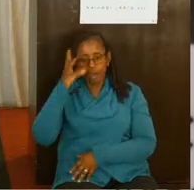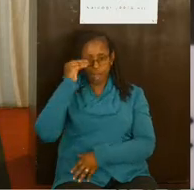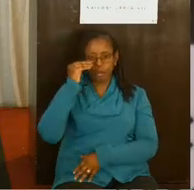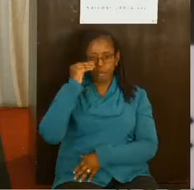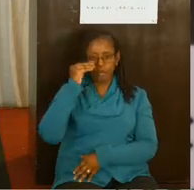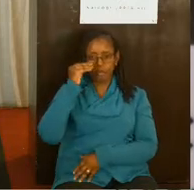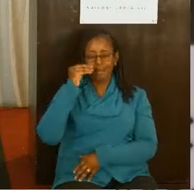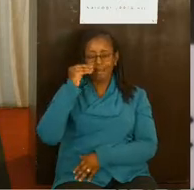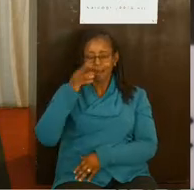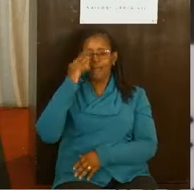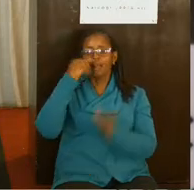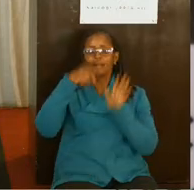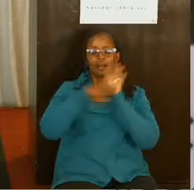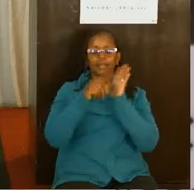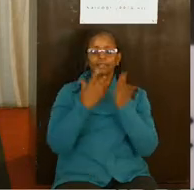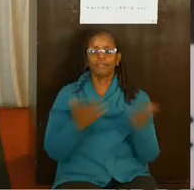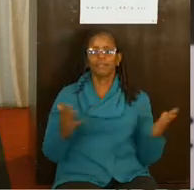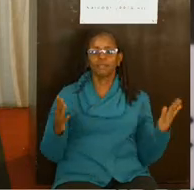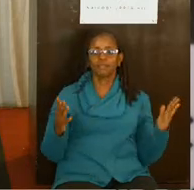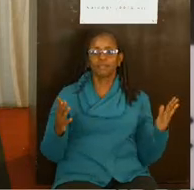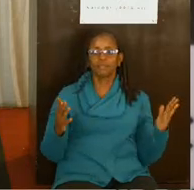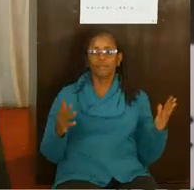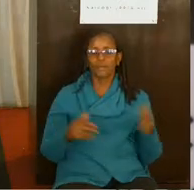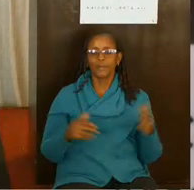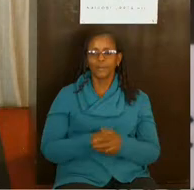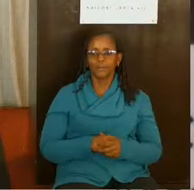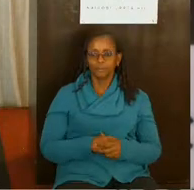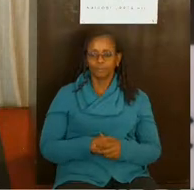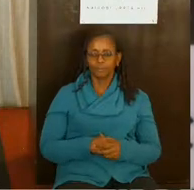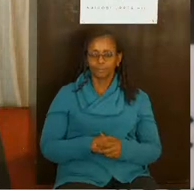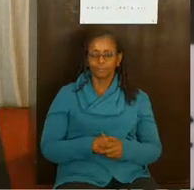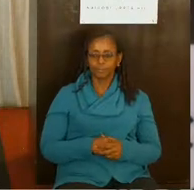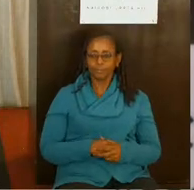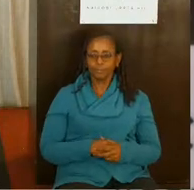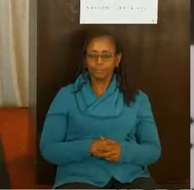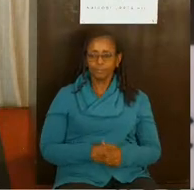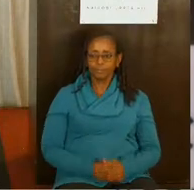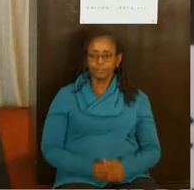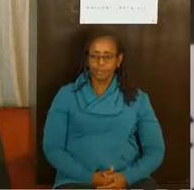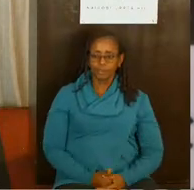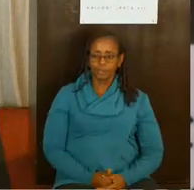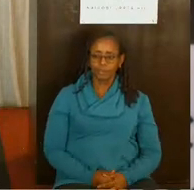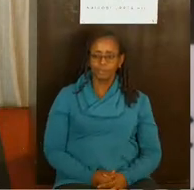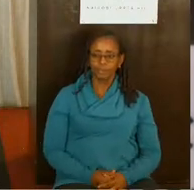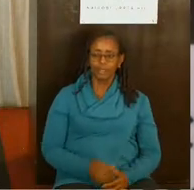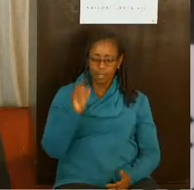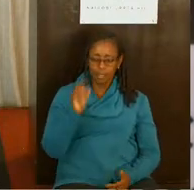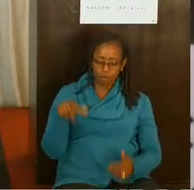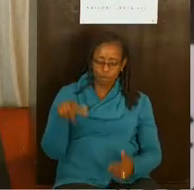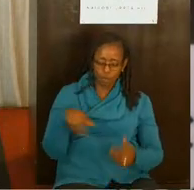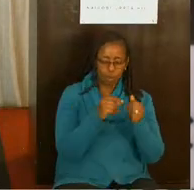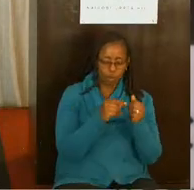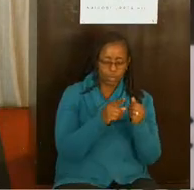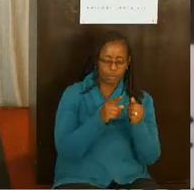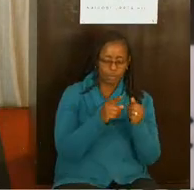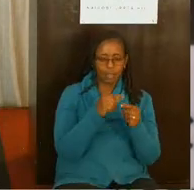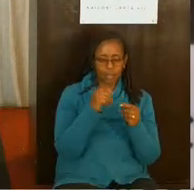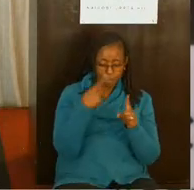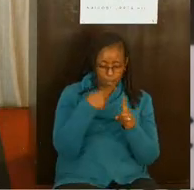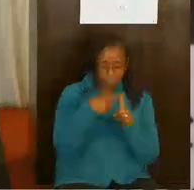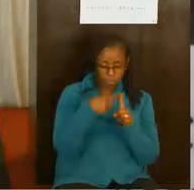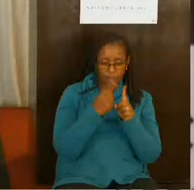the negative things if you go to the Theory versus to me the